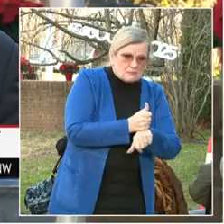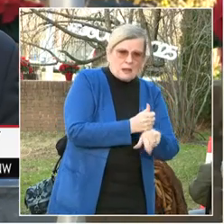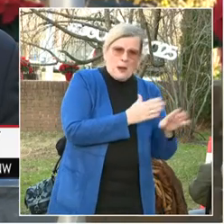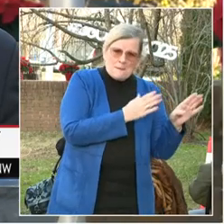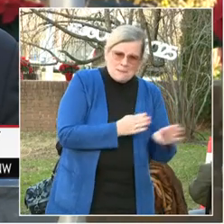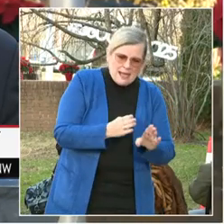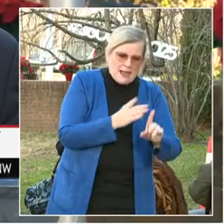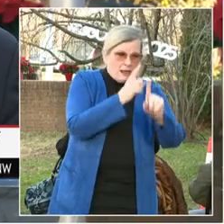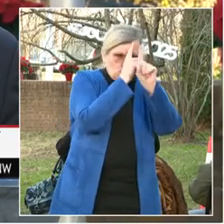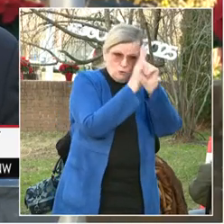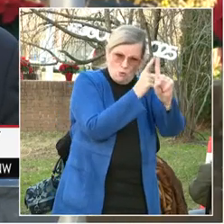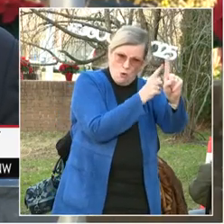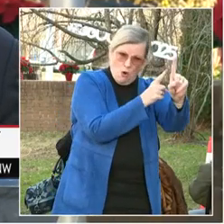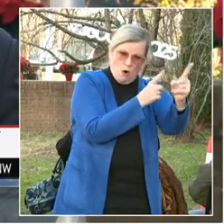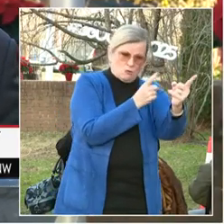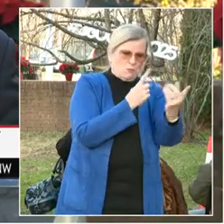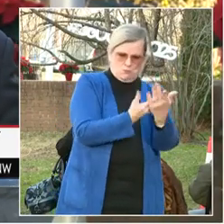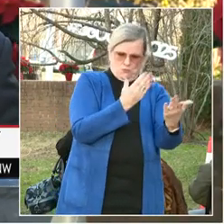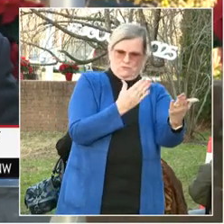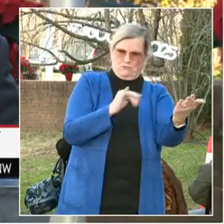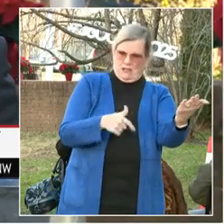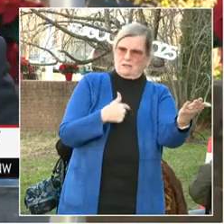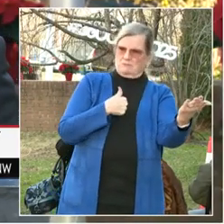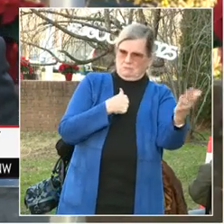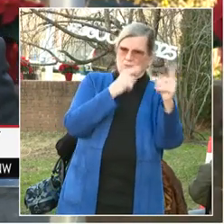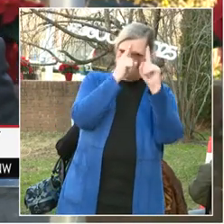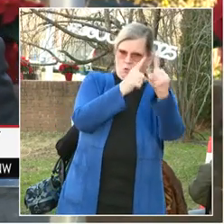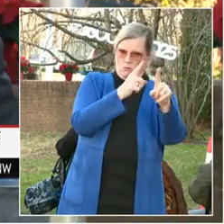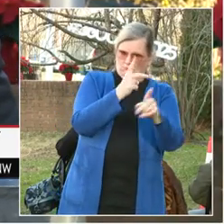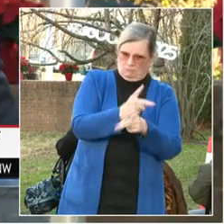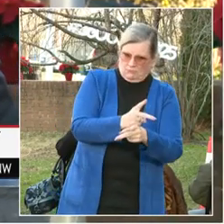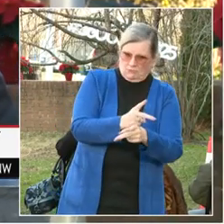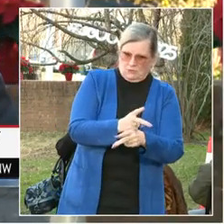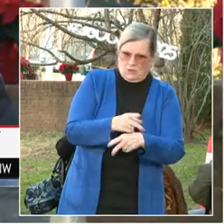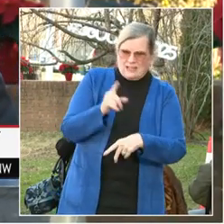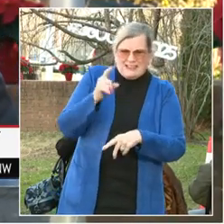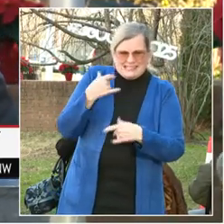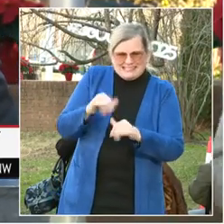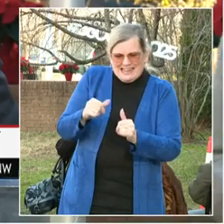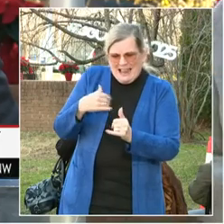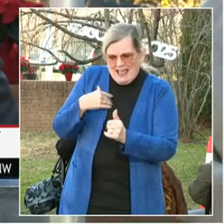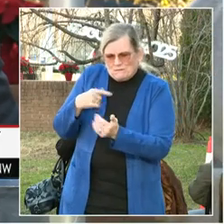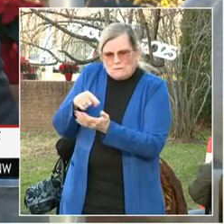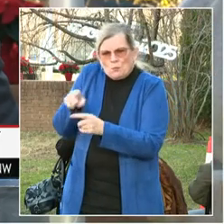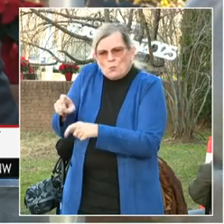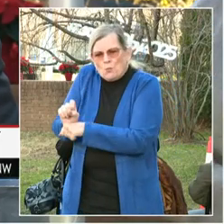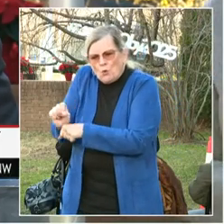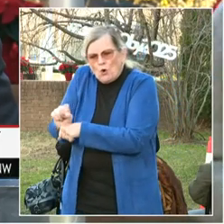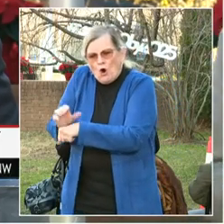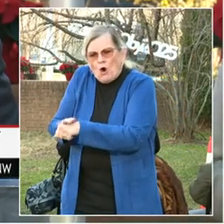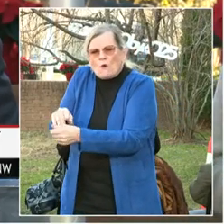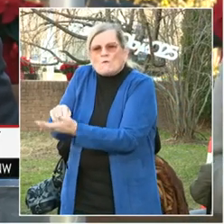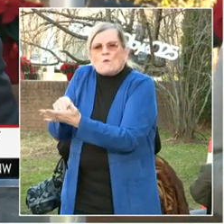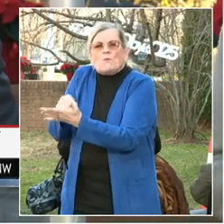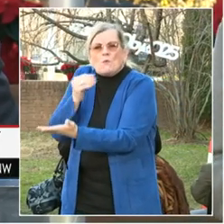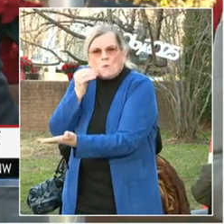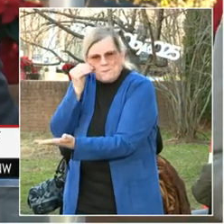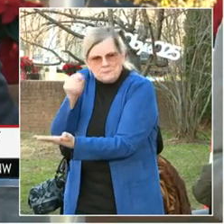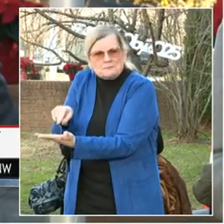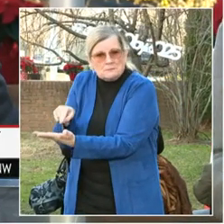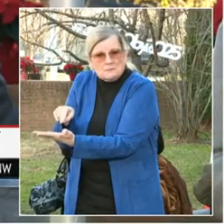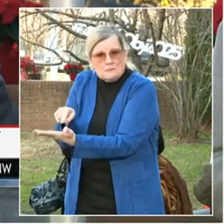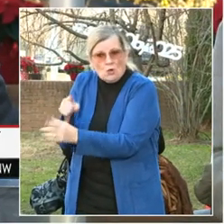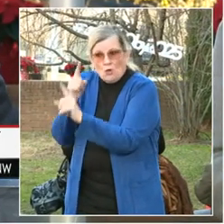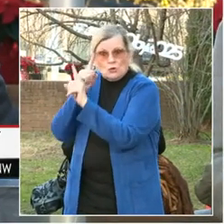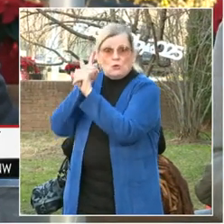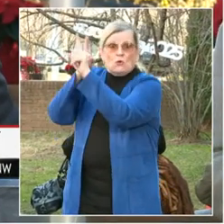affordable goal, we still have a little ways to go. We have a overall goal of 12,000, and so far, we've built, and we